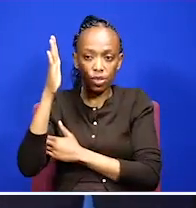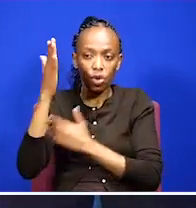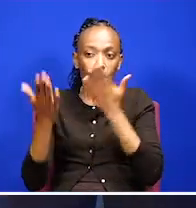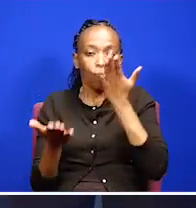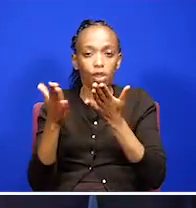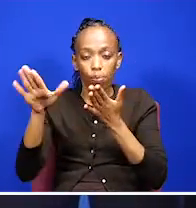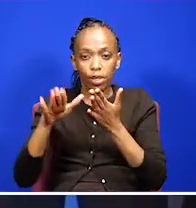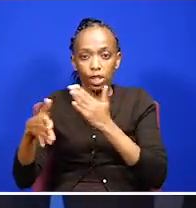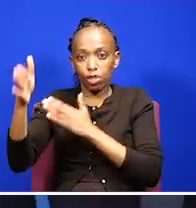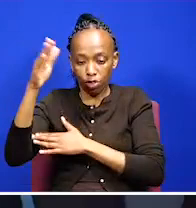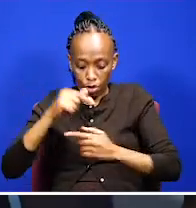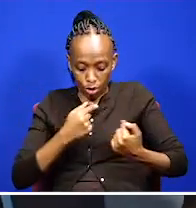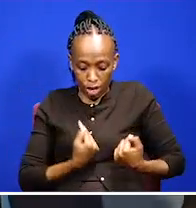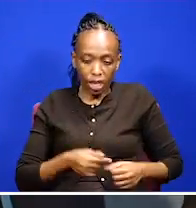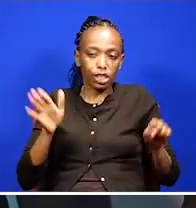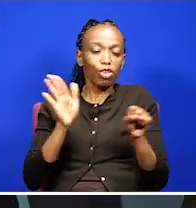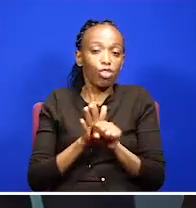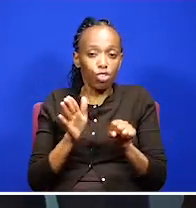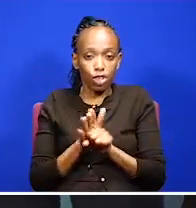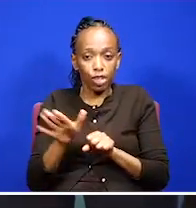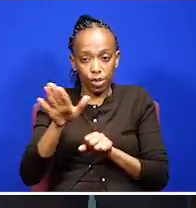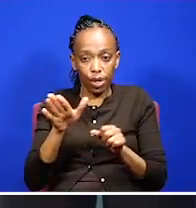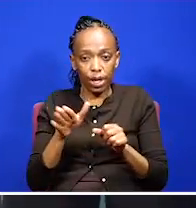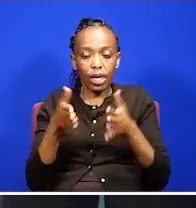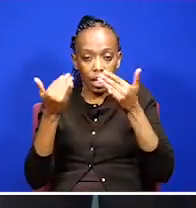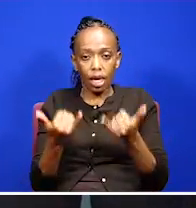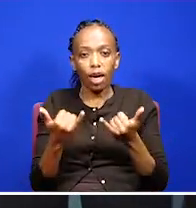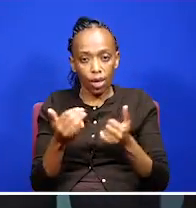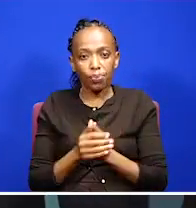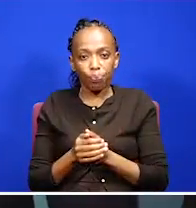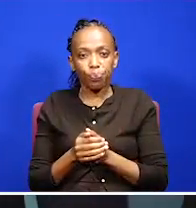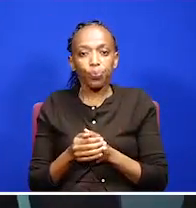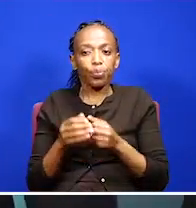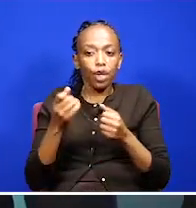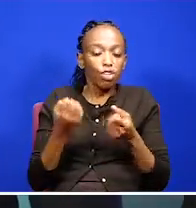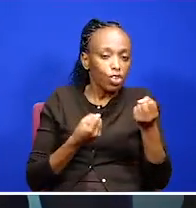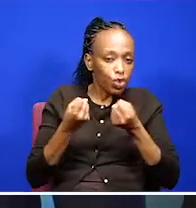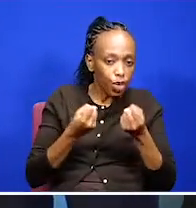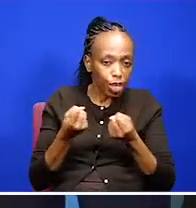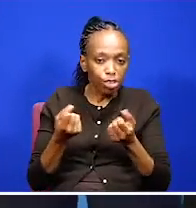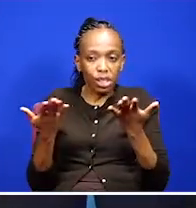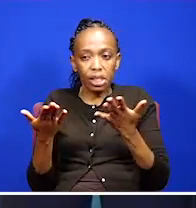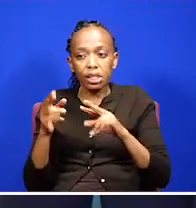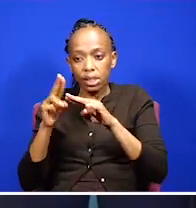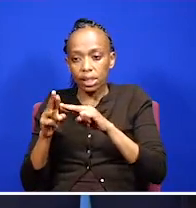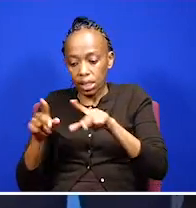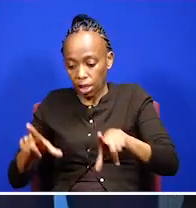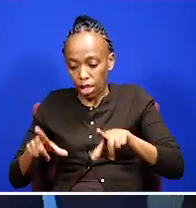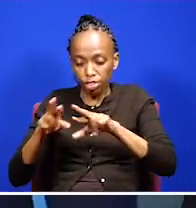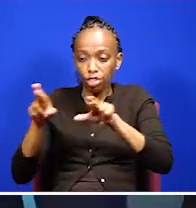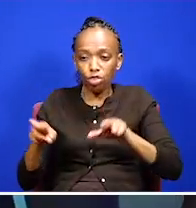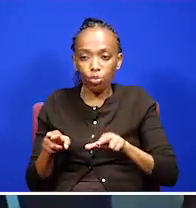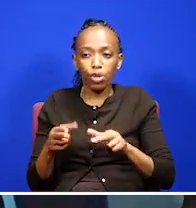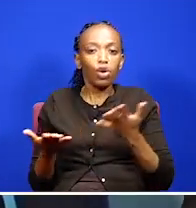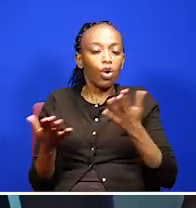his presence fill our hearts, fill the space that you're in right now. Whether you're driving a car, whether you're sitting in a living room,